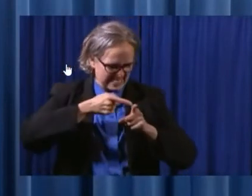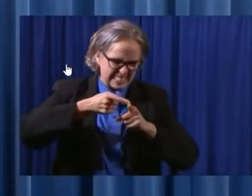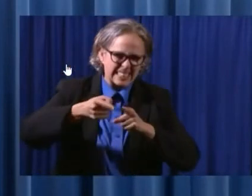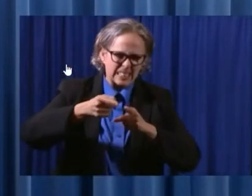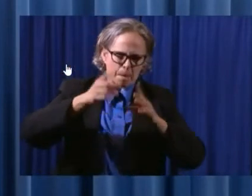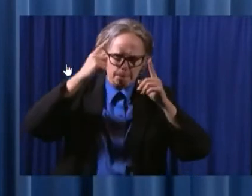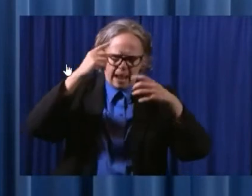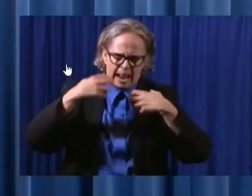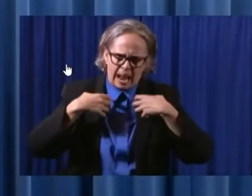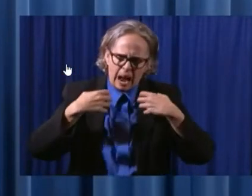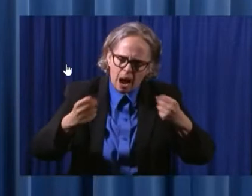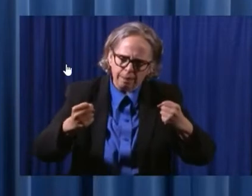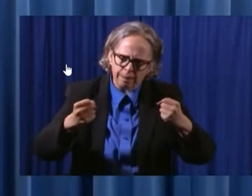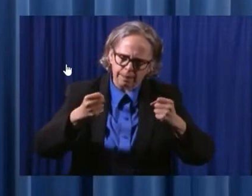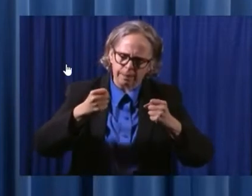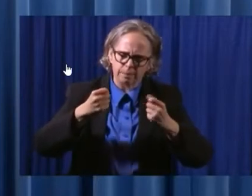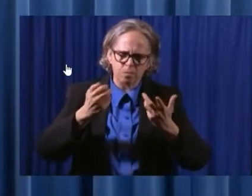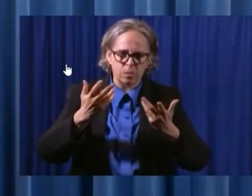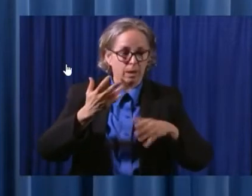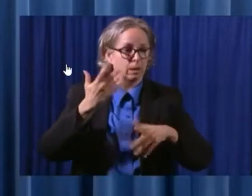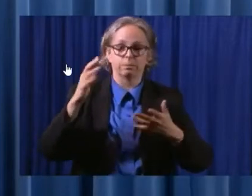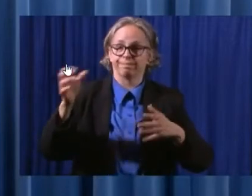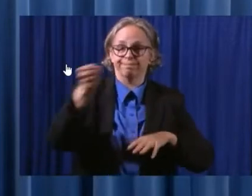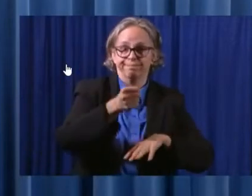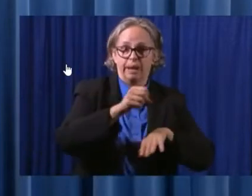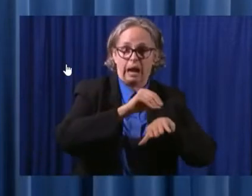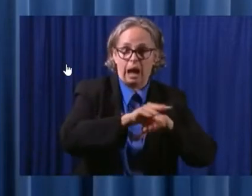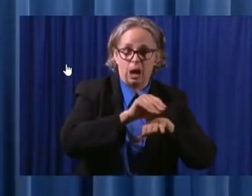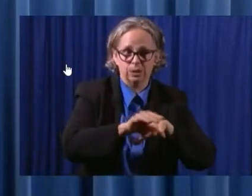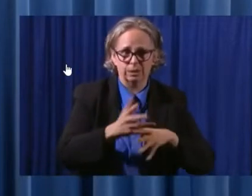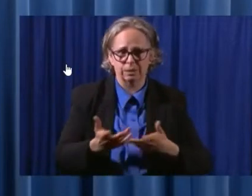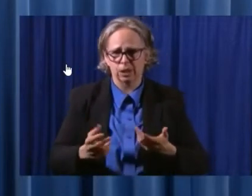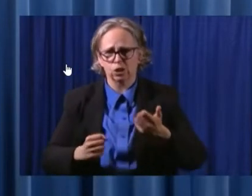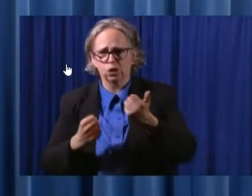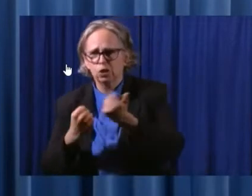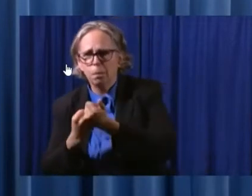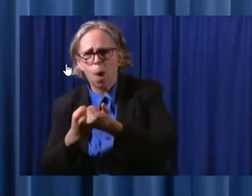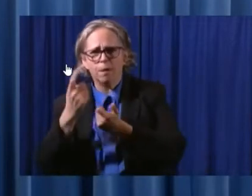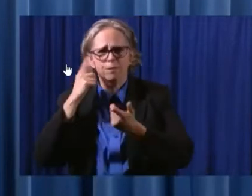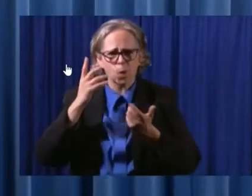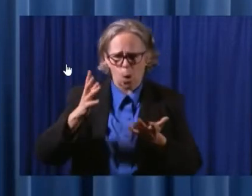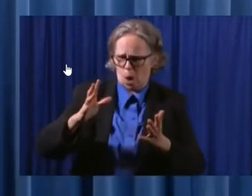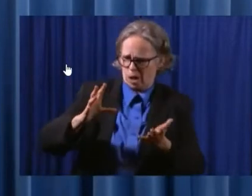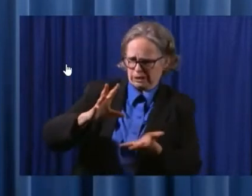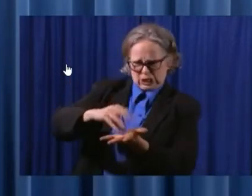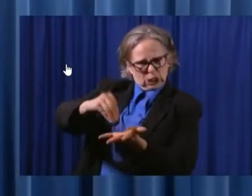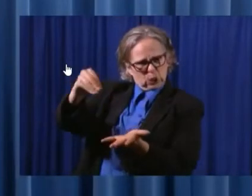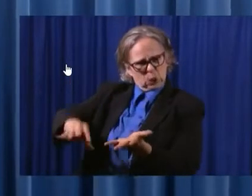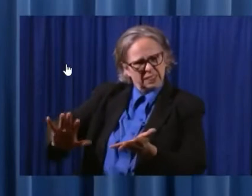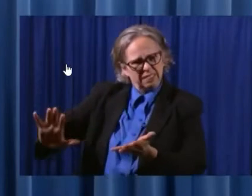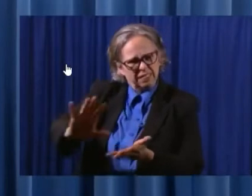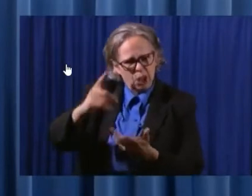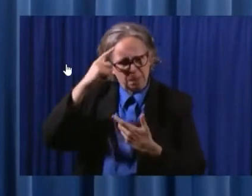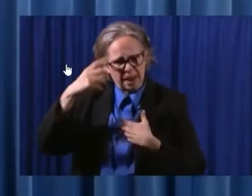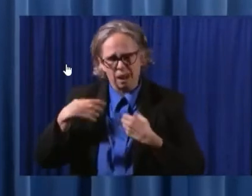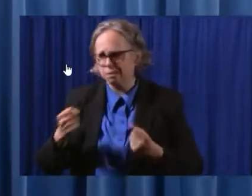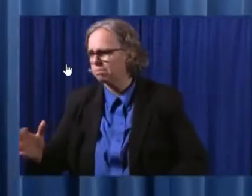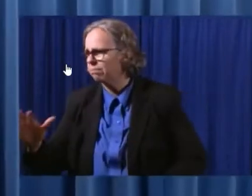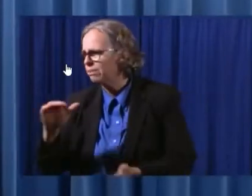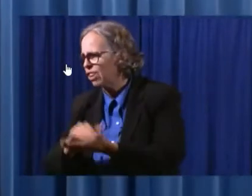mental health counseling and other things in regard to mental health. Doctor, thank you very much.